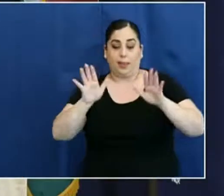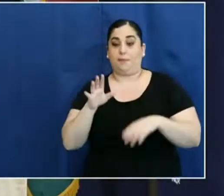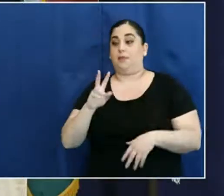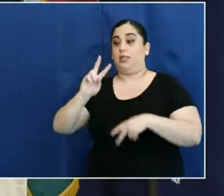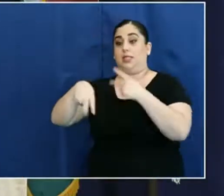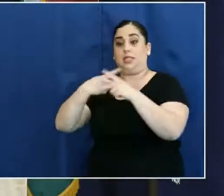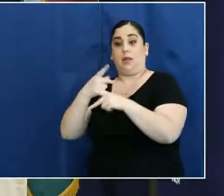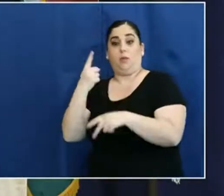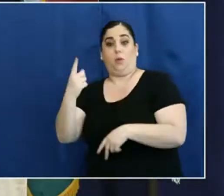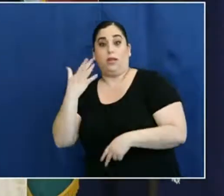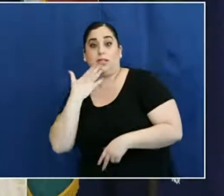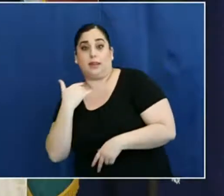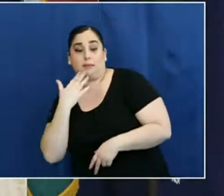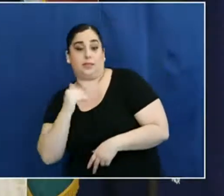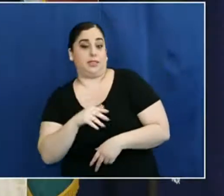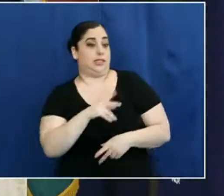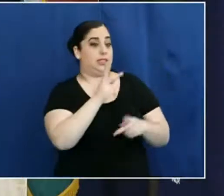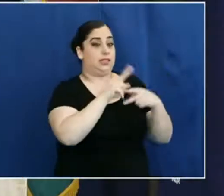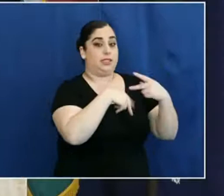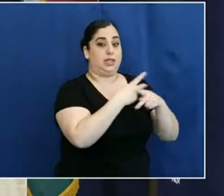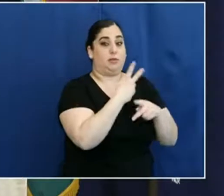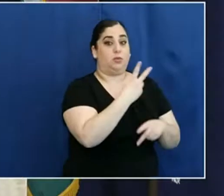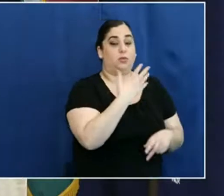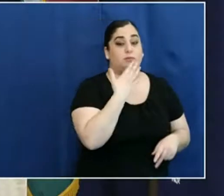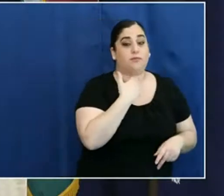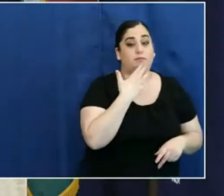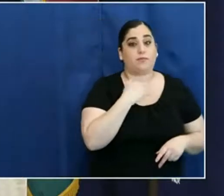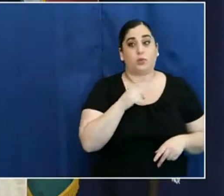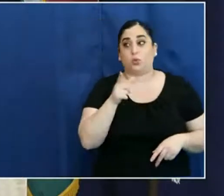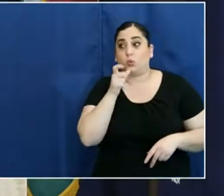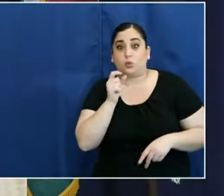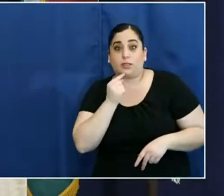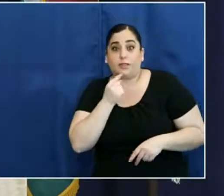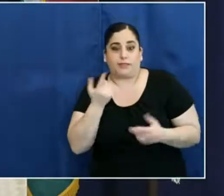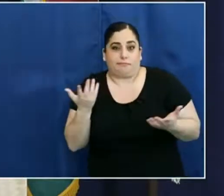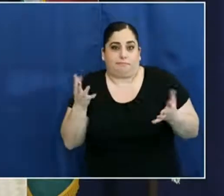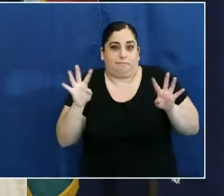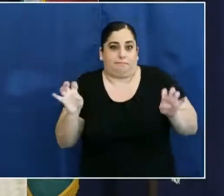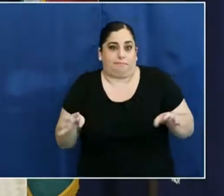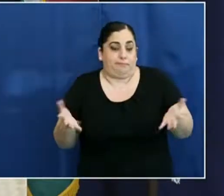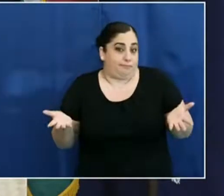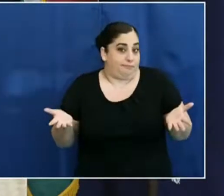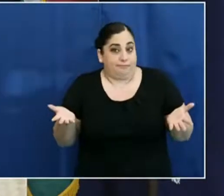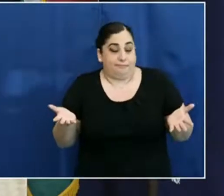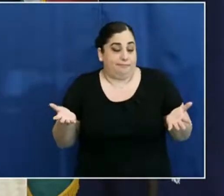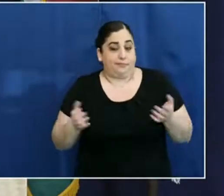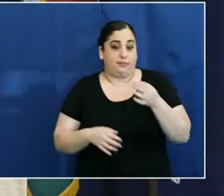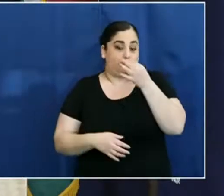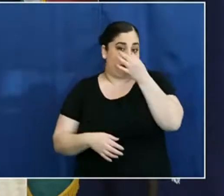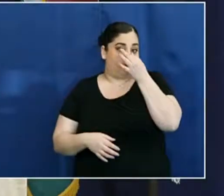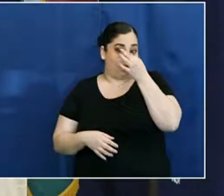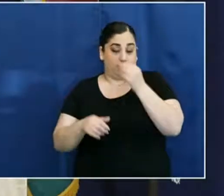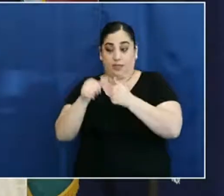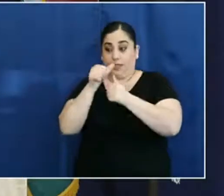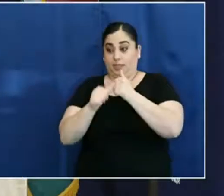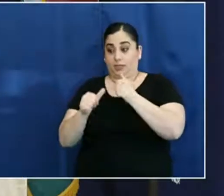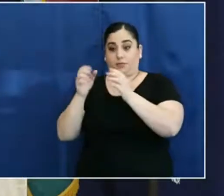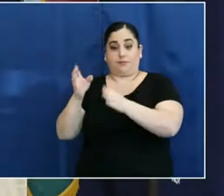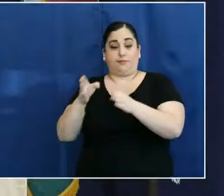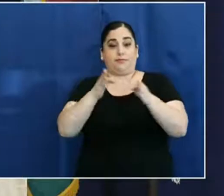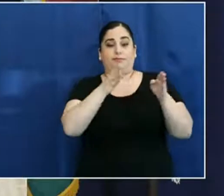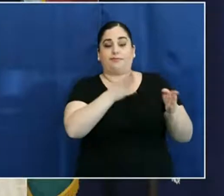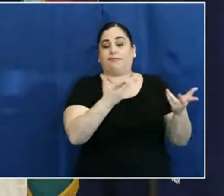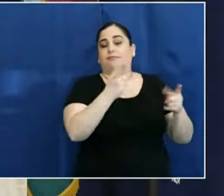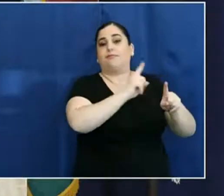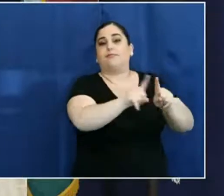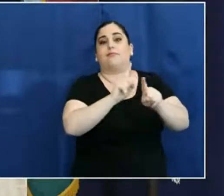risk. It's an underlying medical condition, and for any given individual, if you compare the two, you could